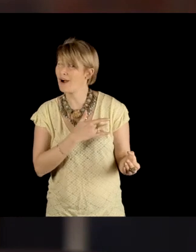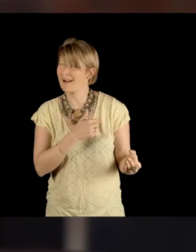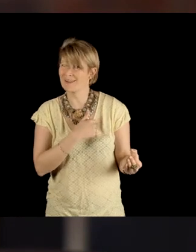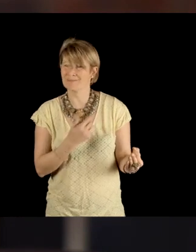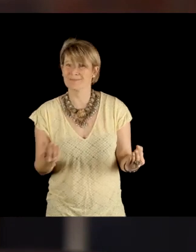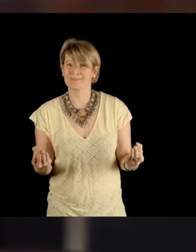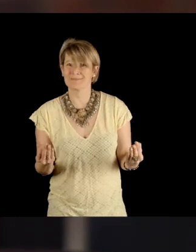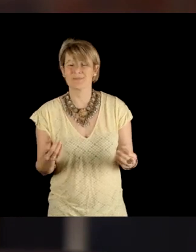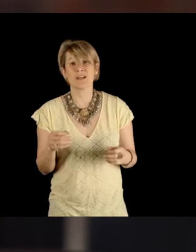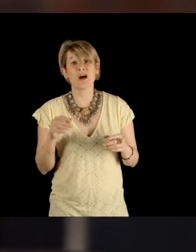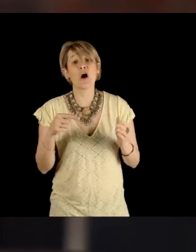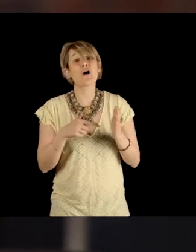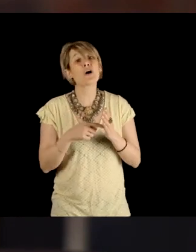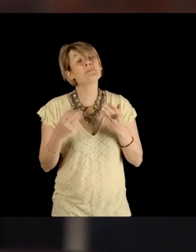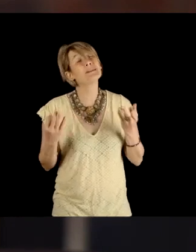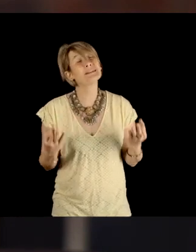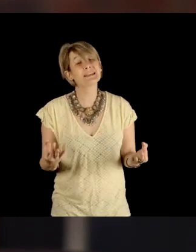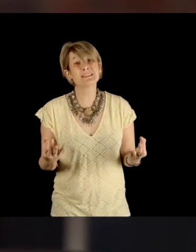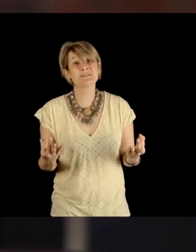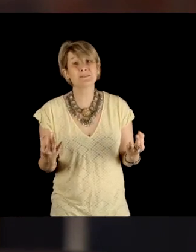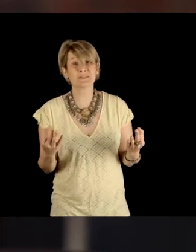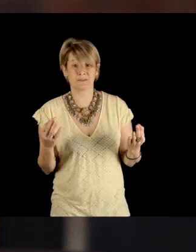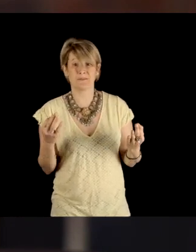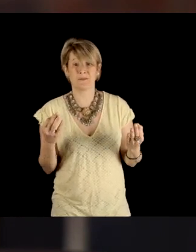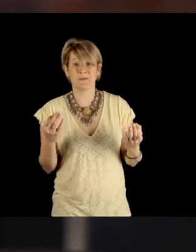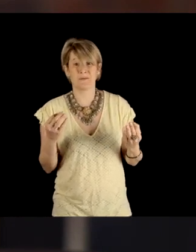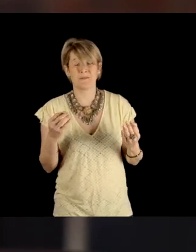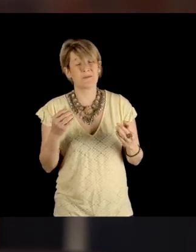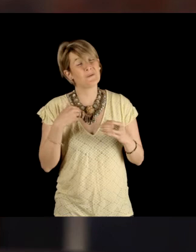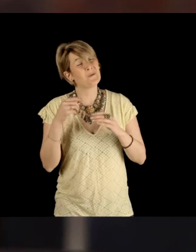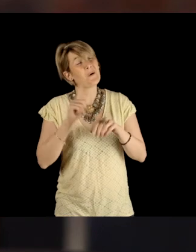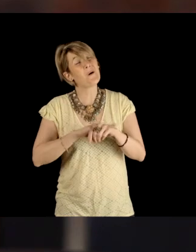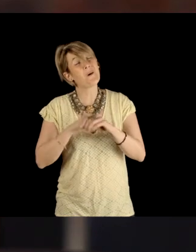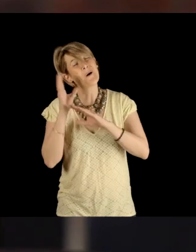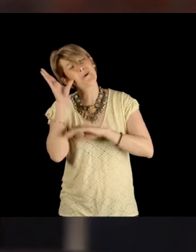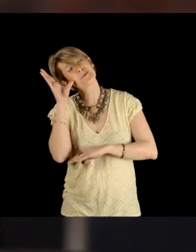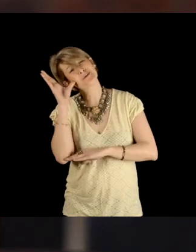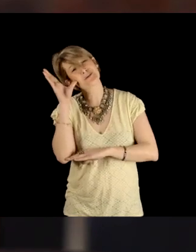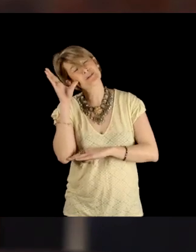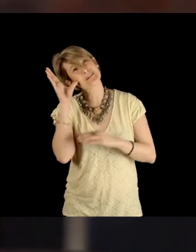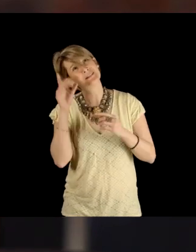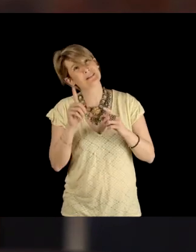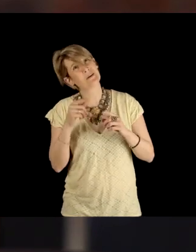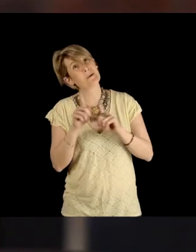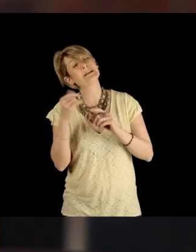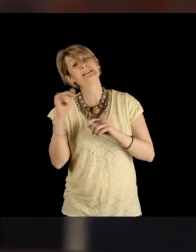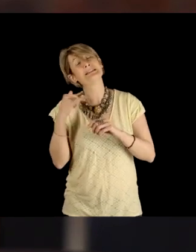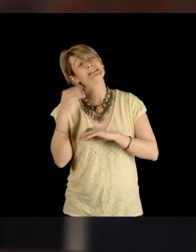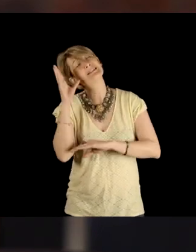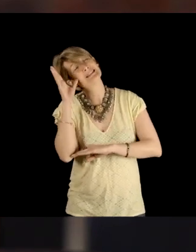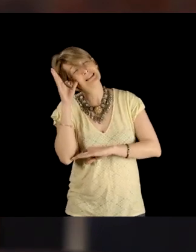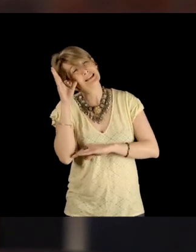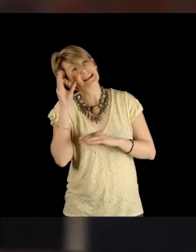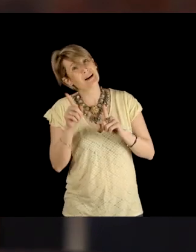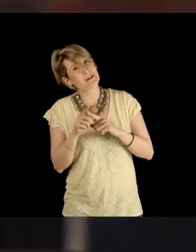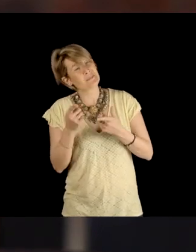I often remind myself what is it that is helping me in transforming myself and become a better human